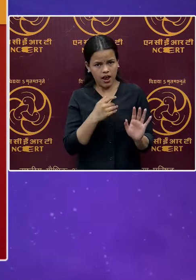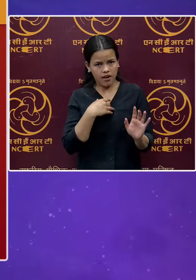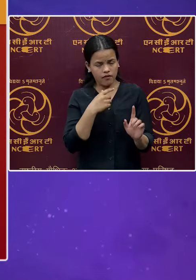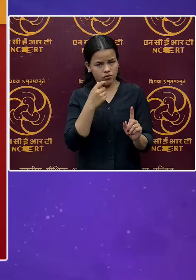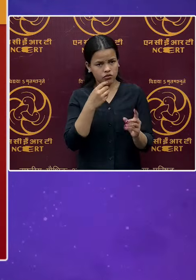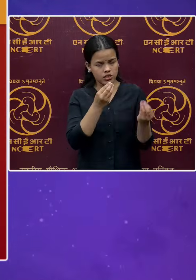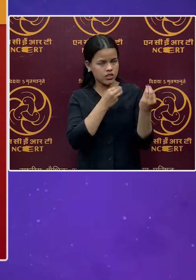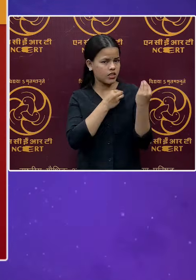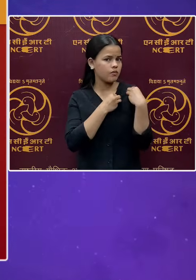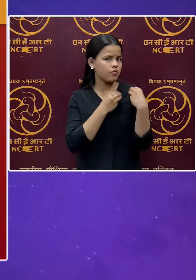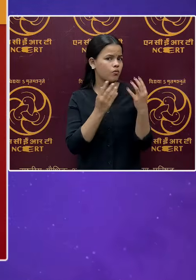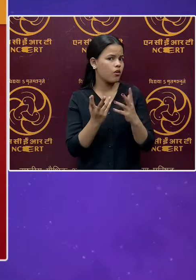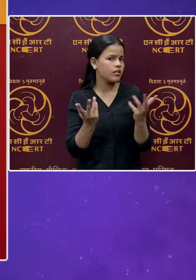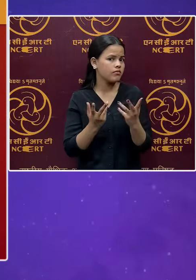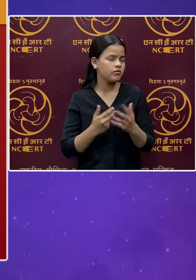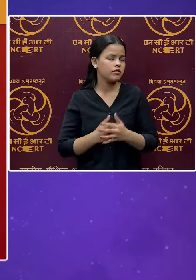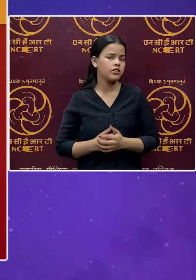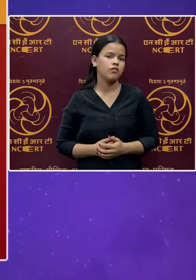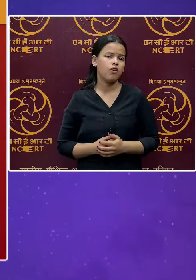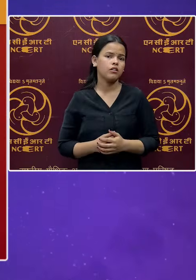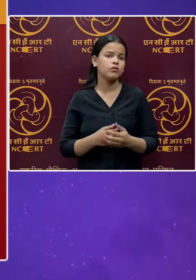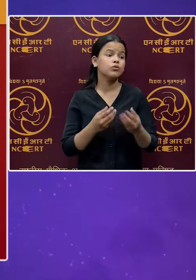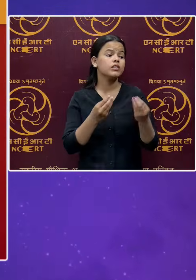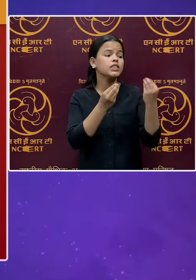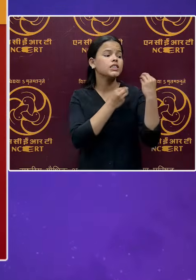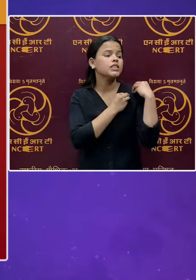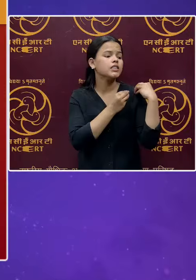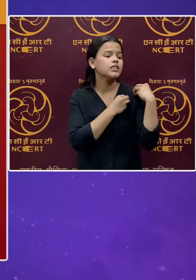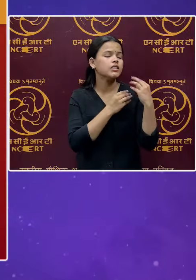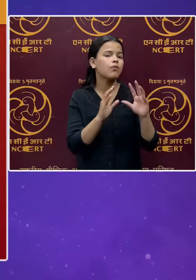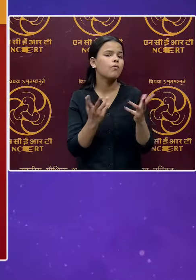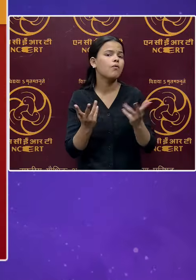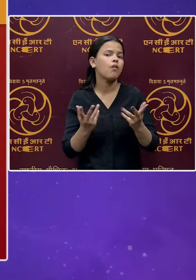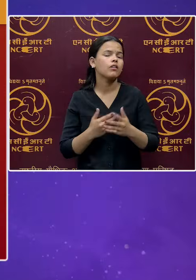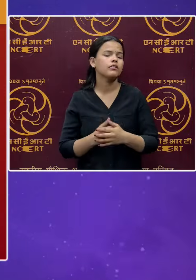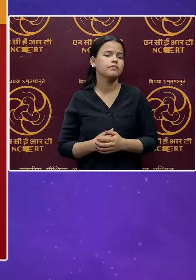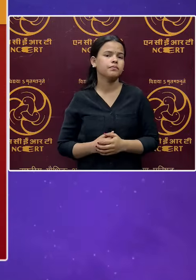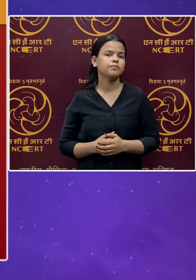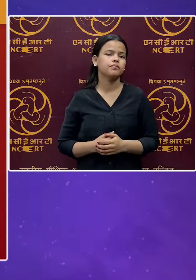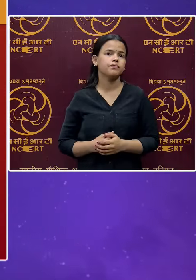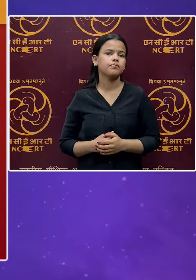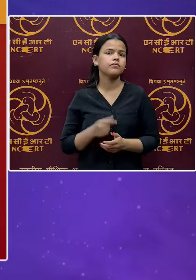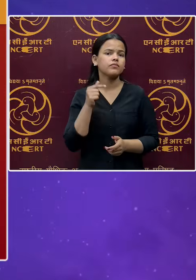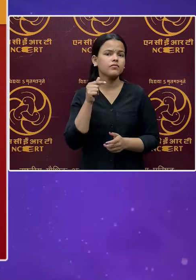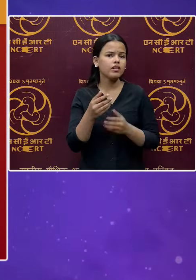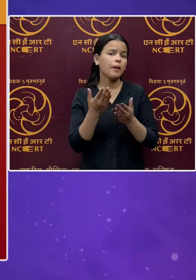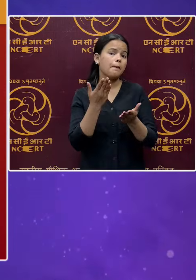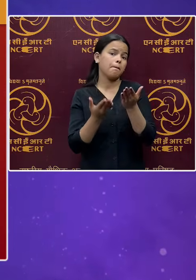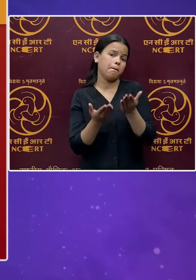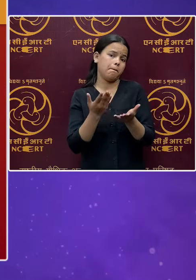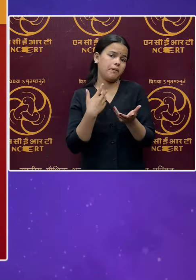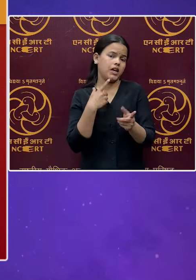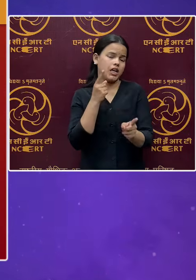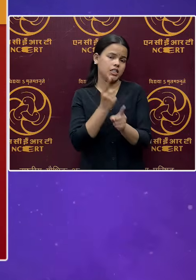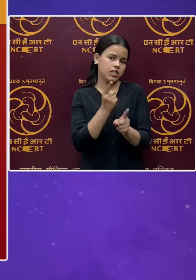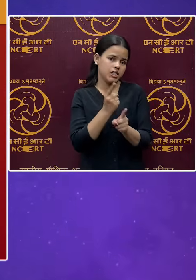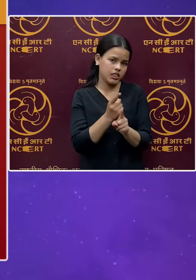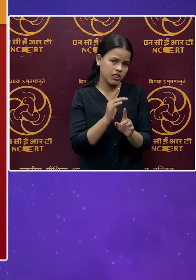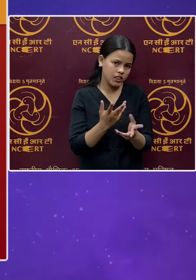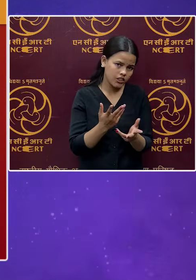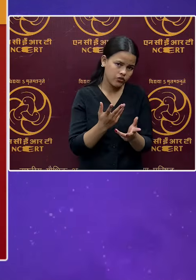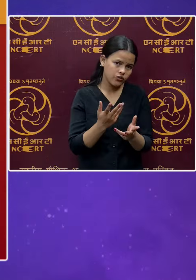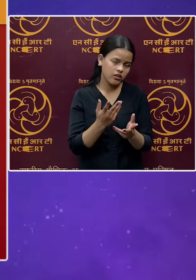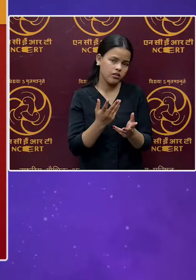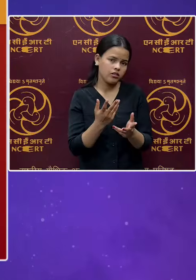role, what are the authorities for that role, correct? So It may give a teacher